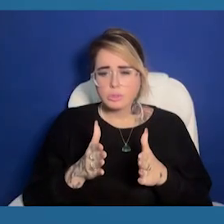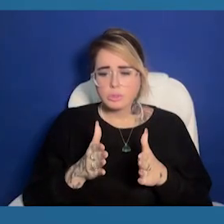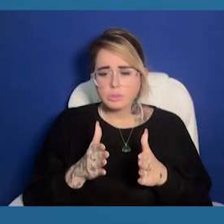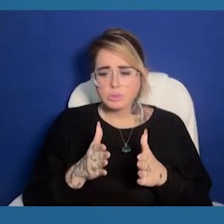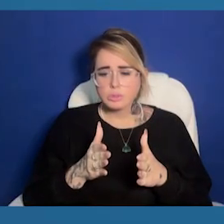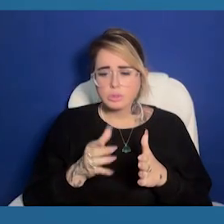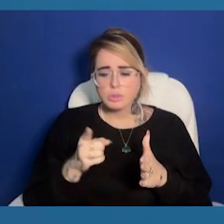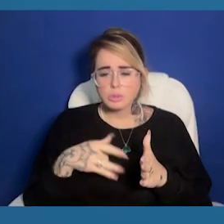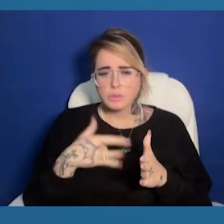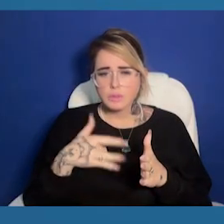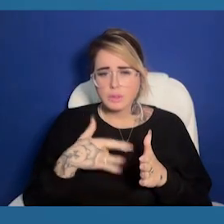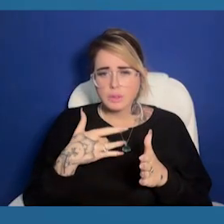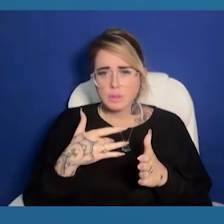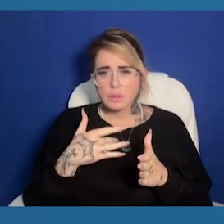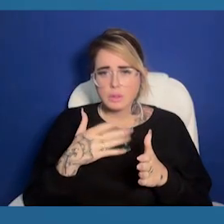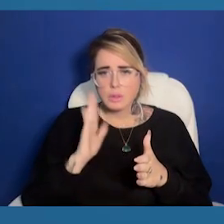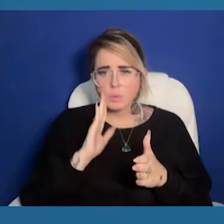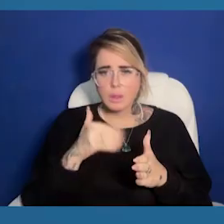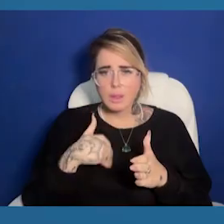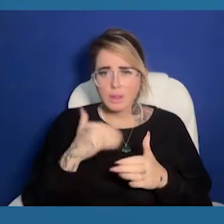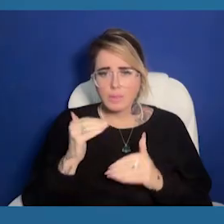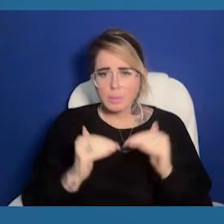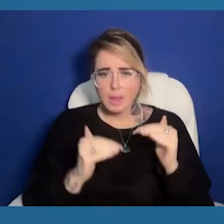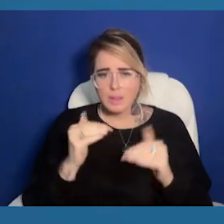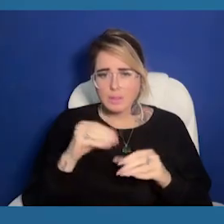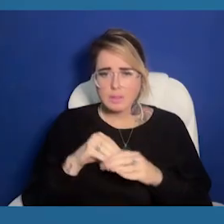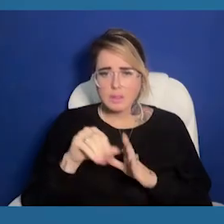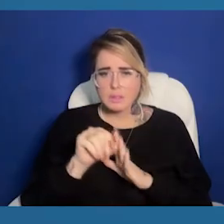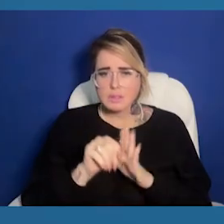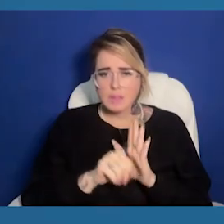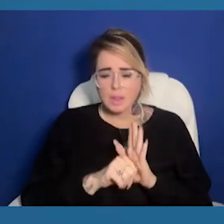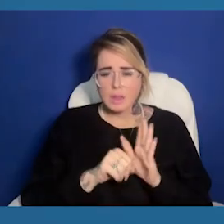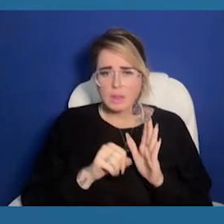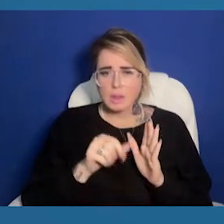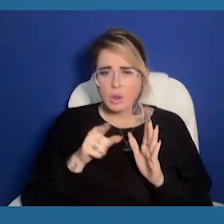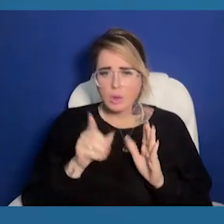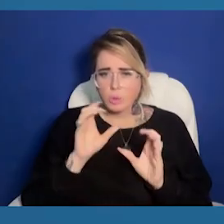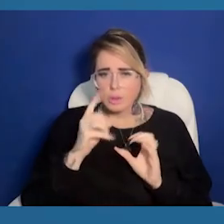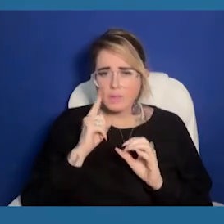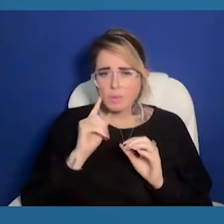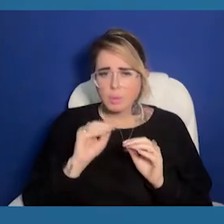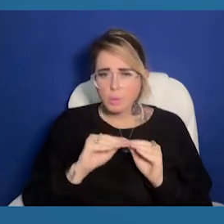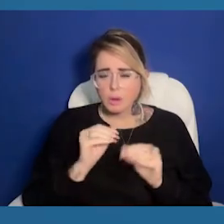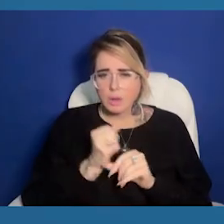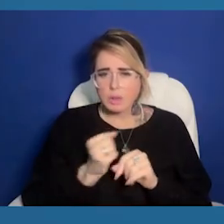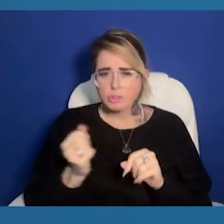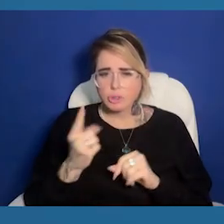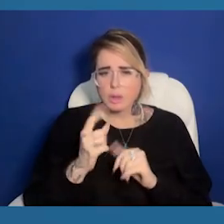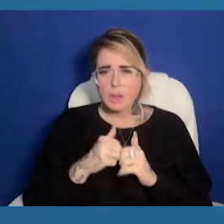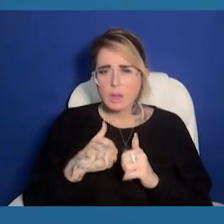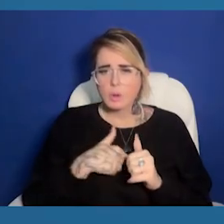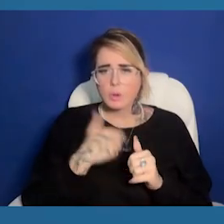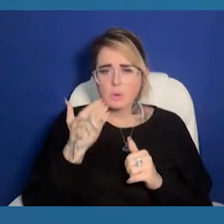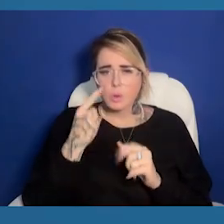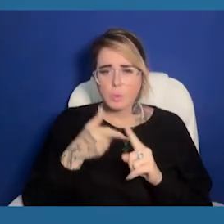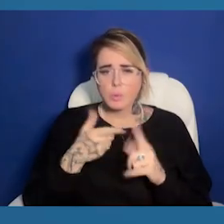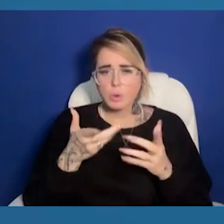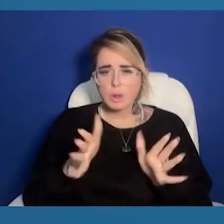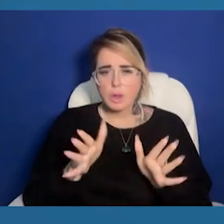the balance of criminal justice in the state right? Should we be looking for more tweaks next year? How will we know when we're